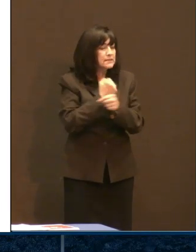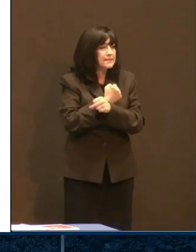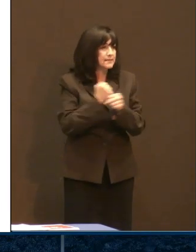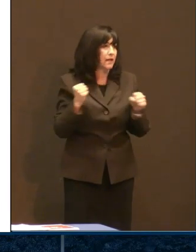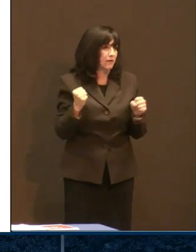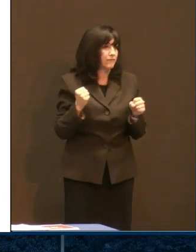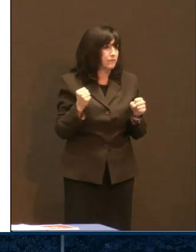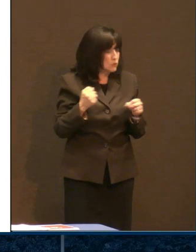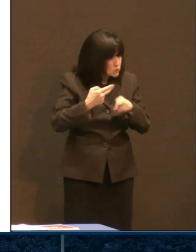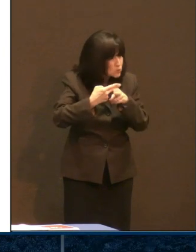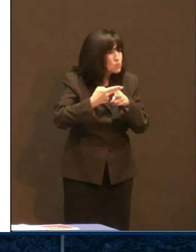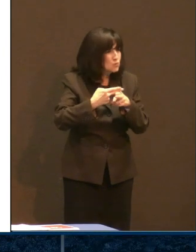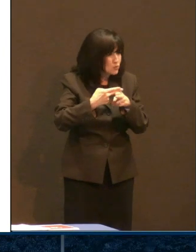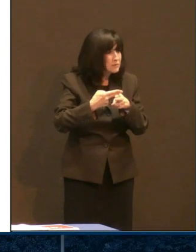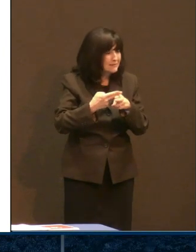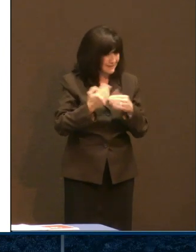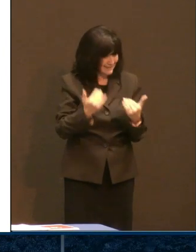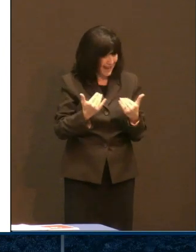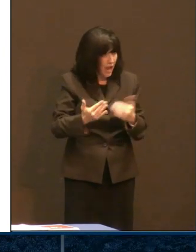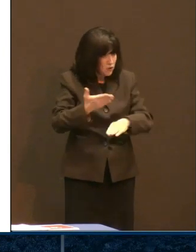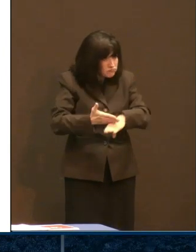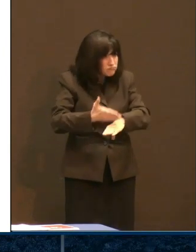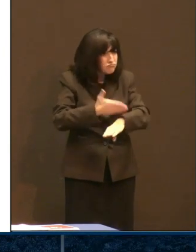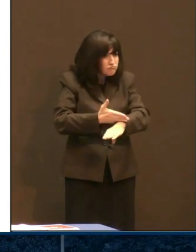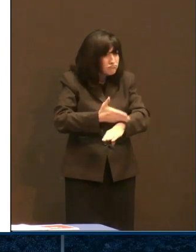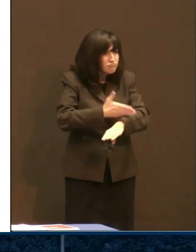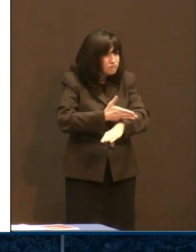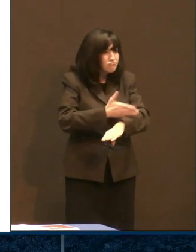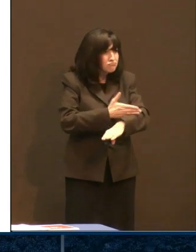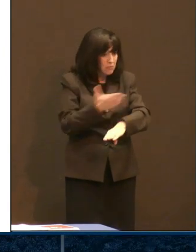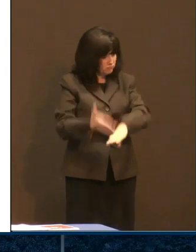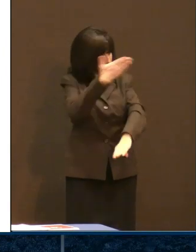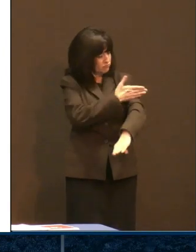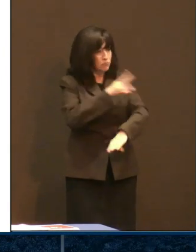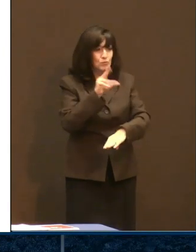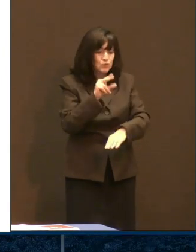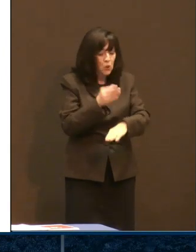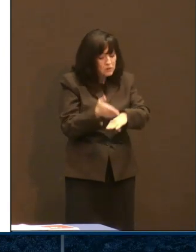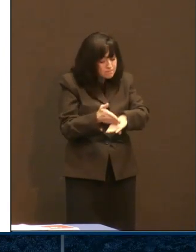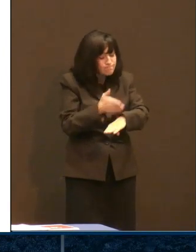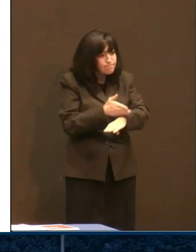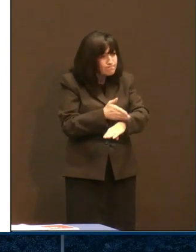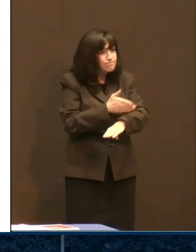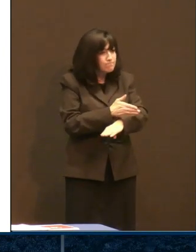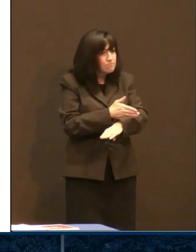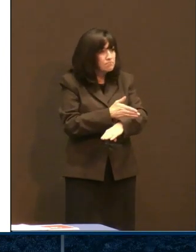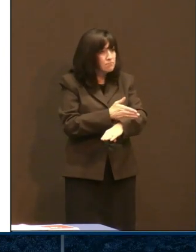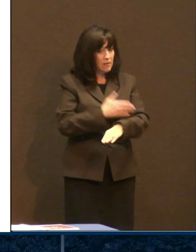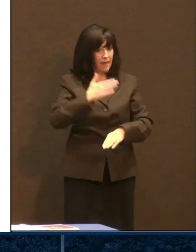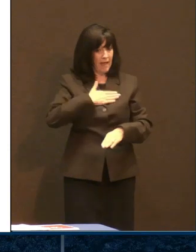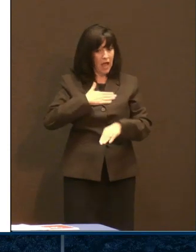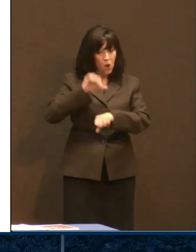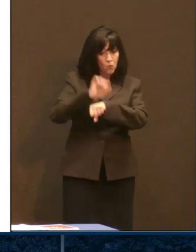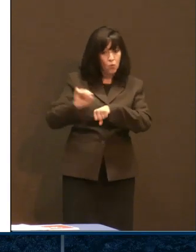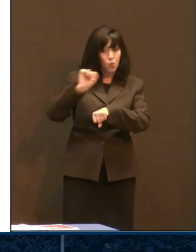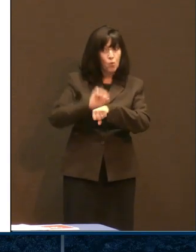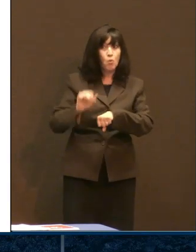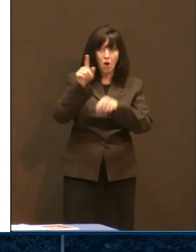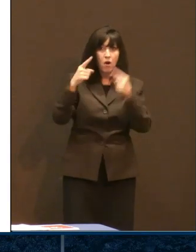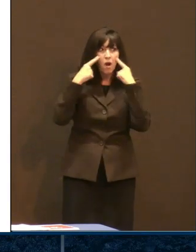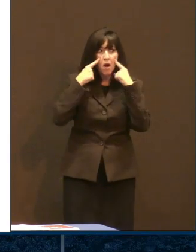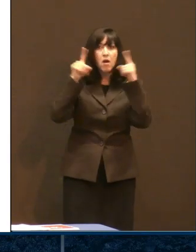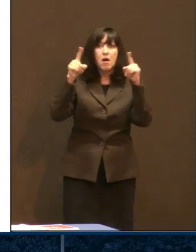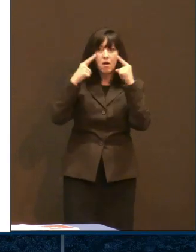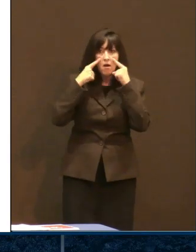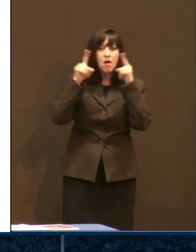better. And the actions we've taken are working. We have this outbreak and it's serious, and